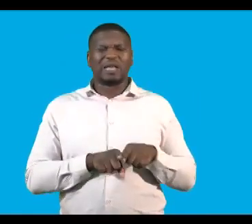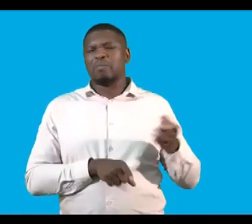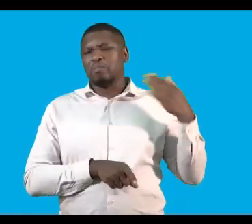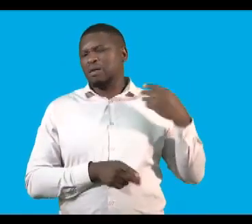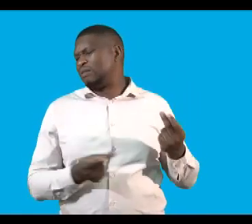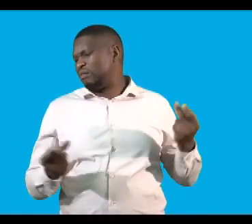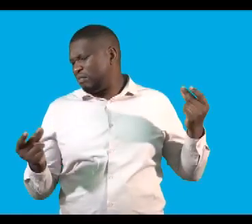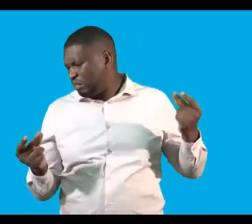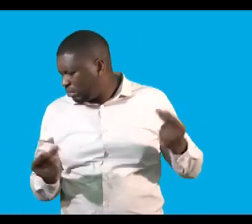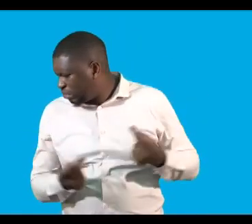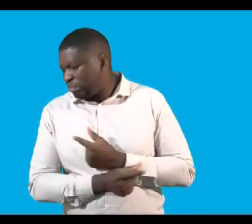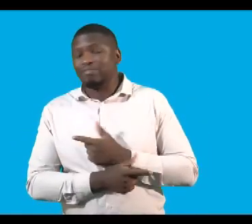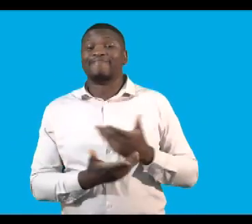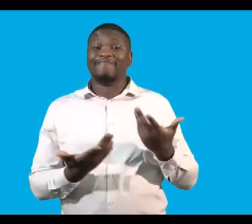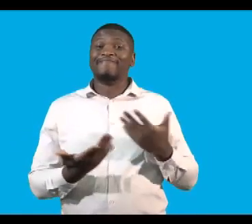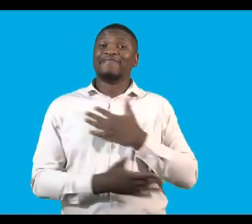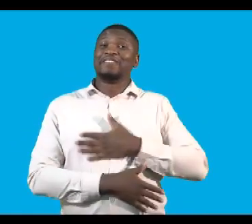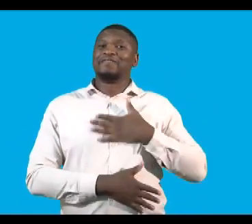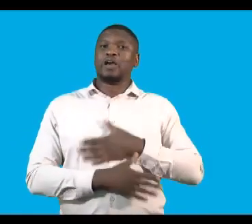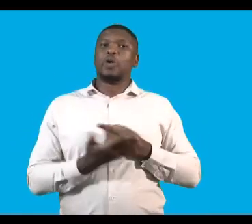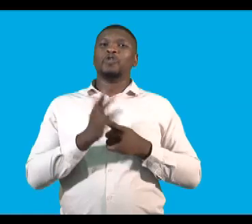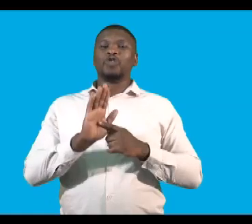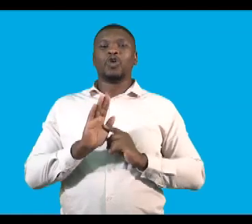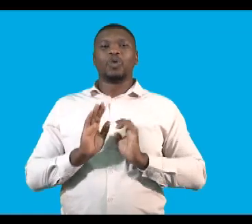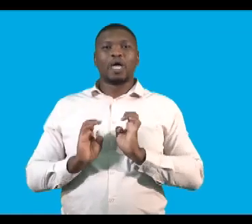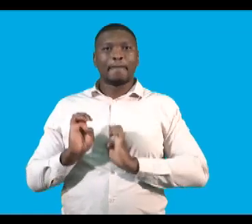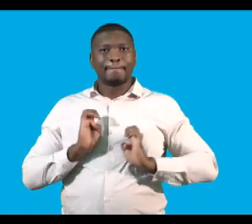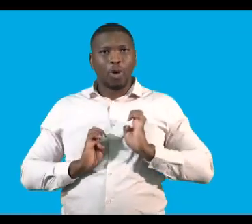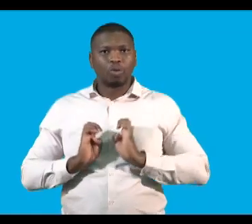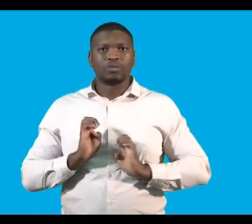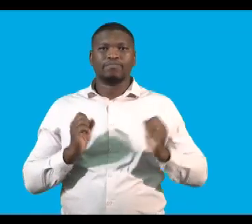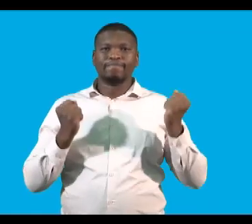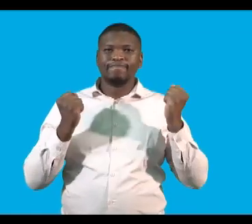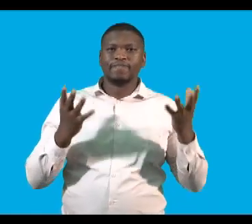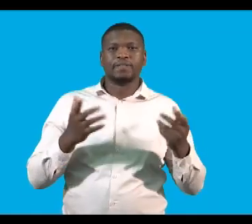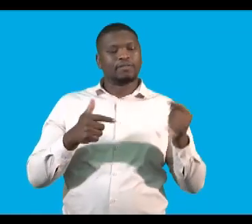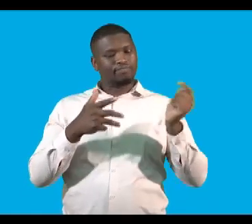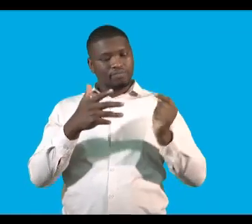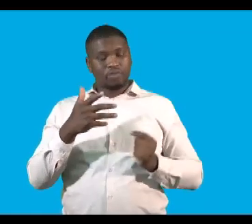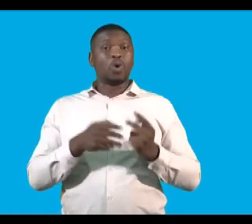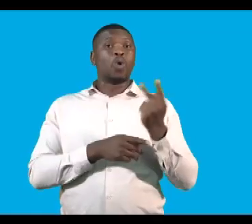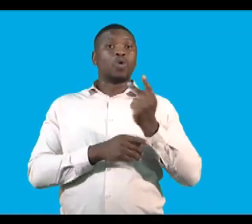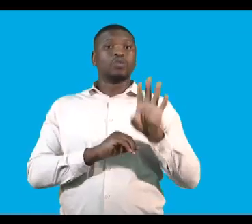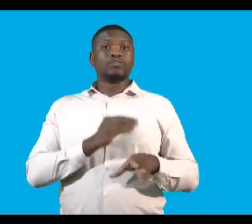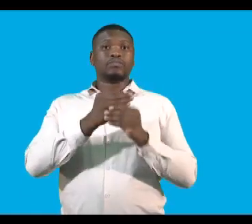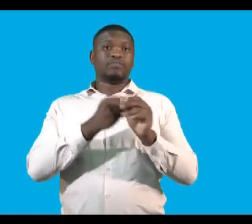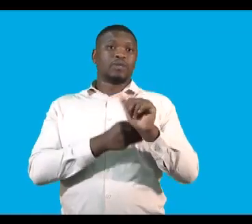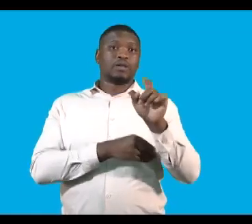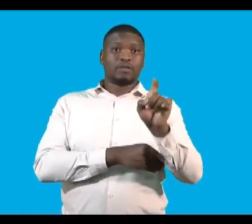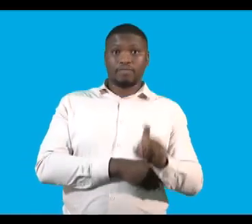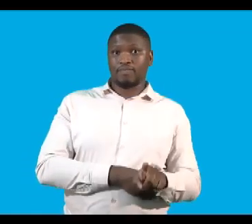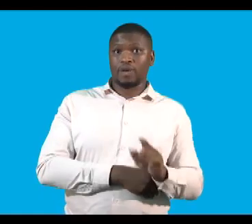how I regret the past." There, of course, we have "oh" showing emotion a lot. We have